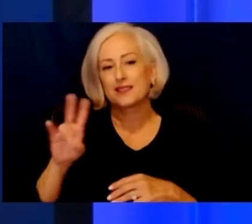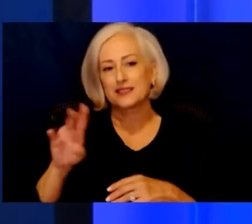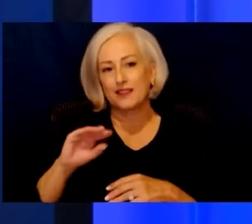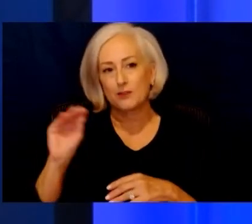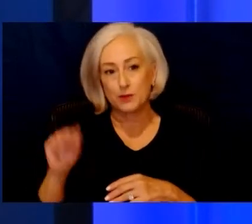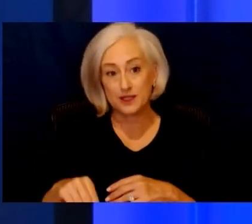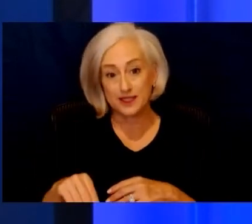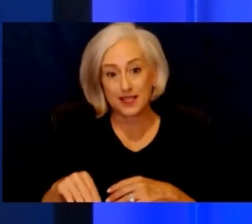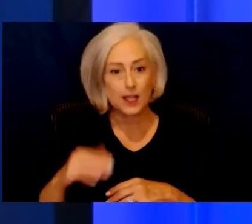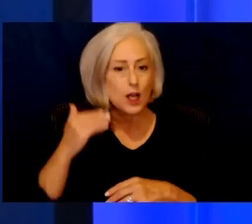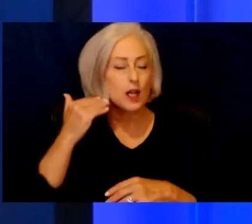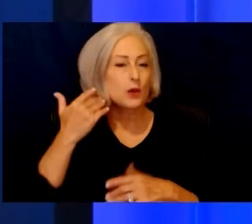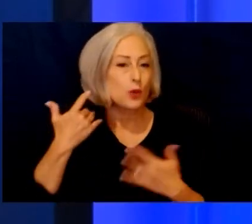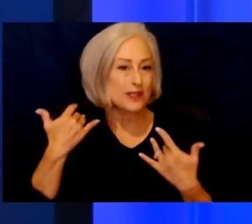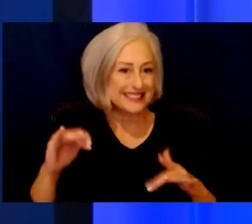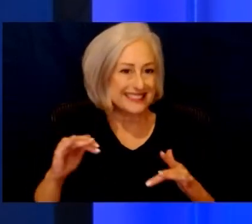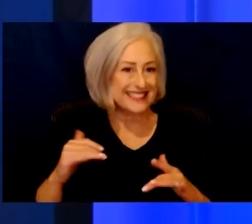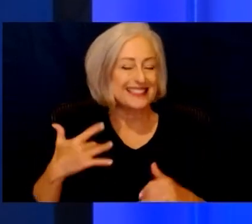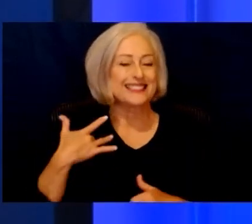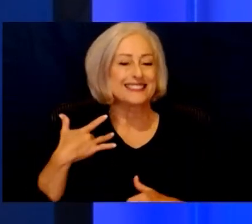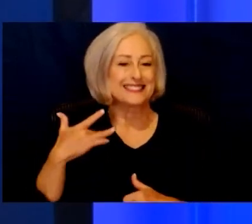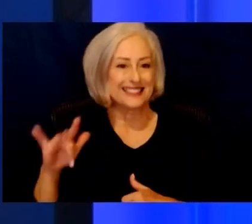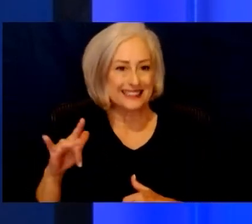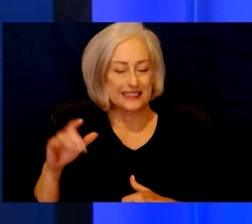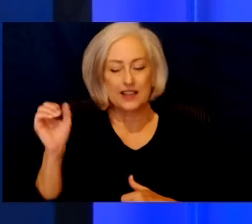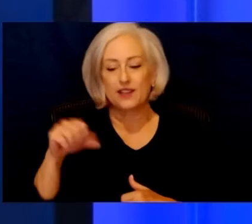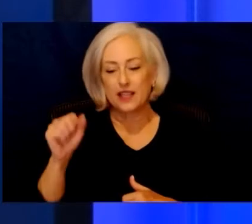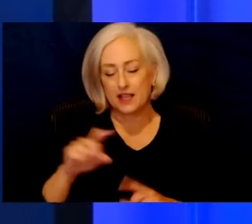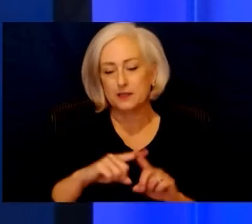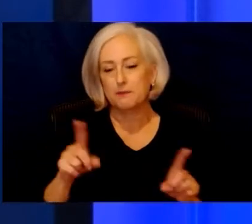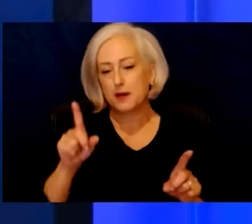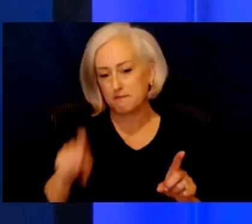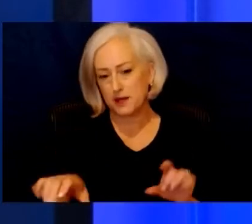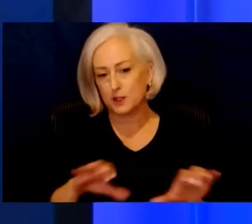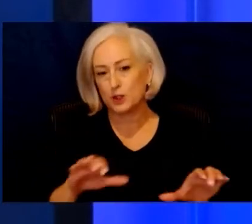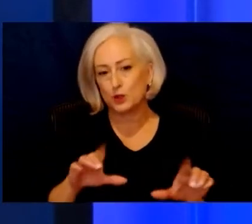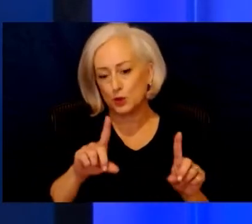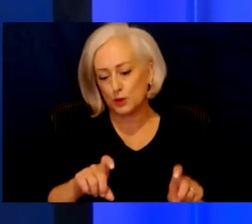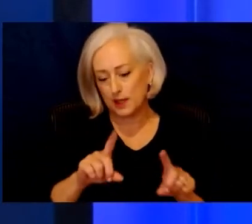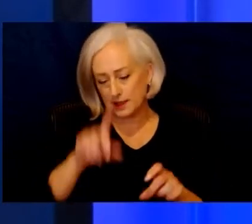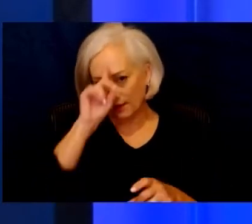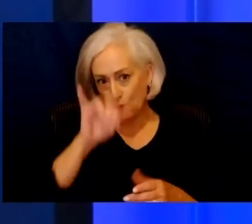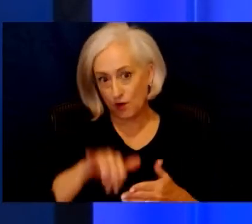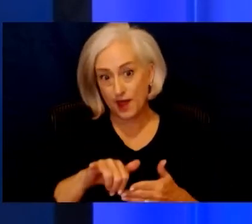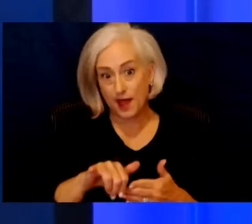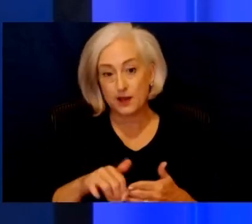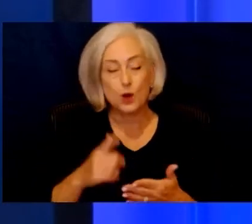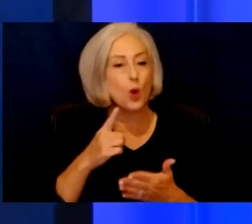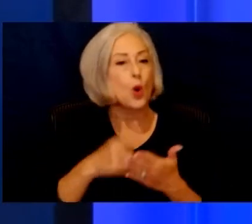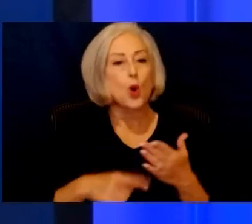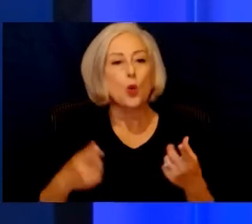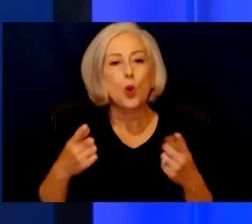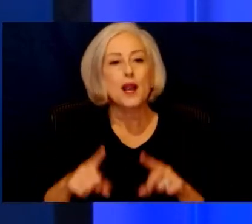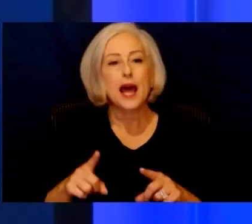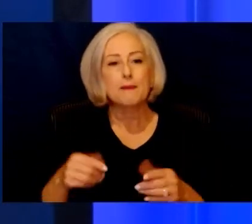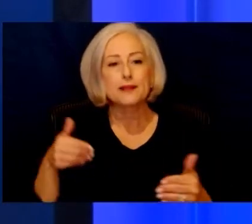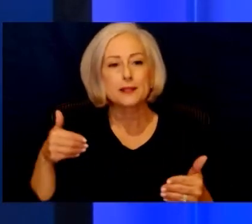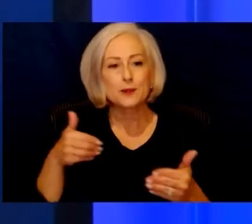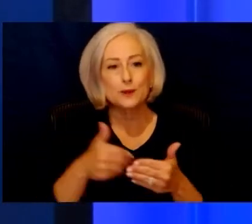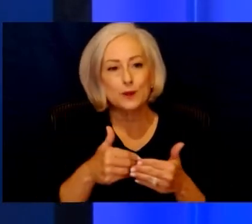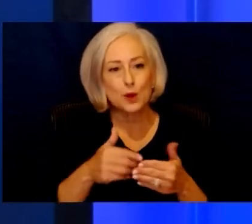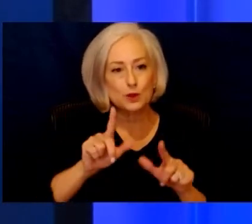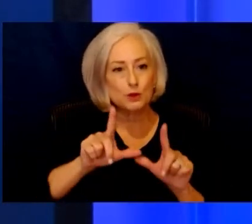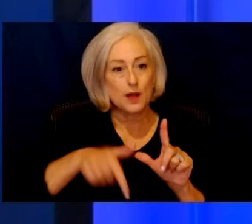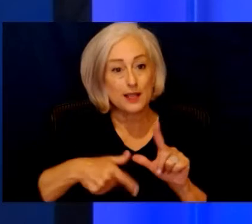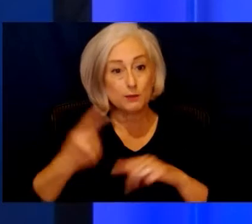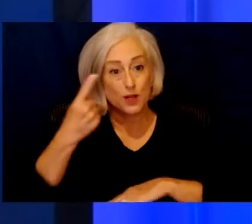things. Now, will that contribute to if we are getting to the expiration dates? I think the most up-to-date recommendation